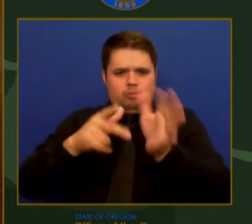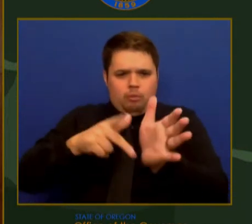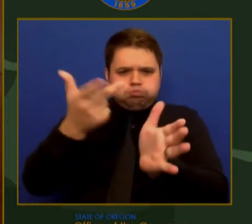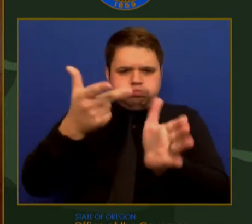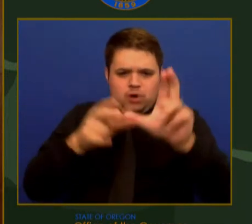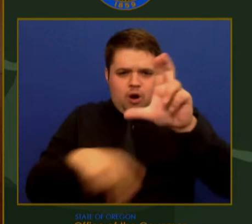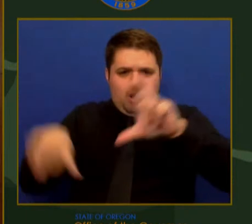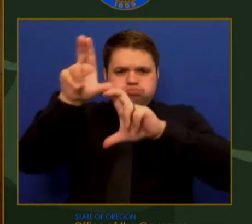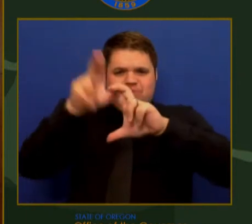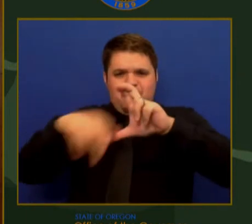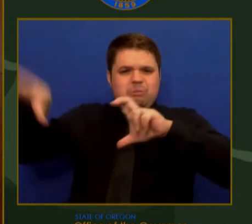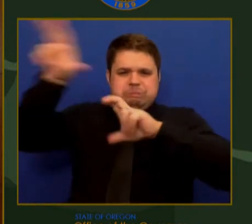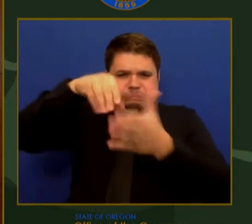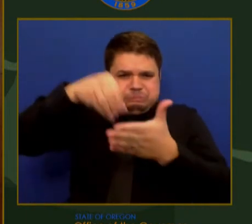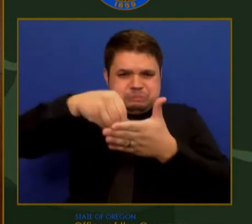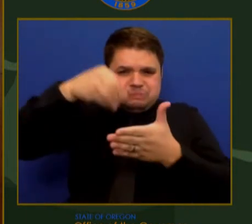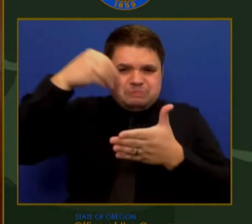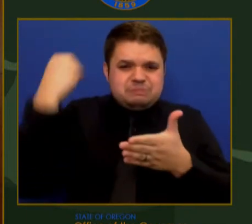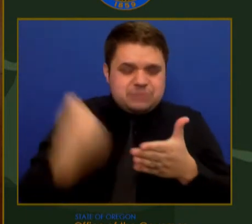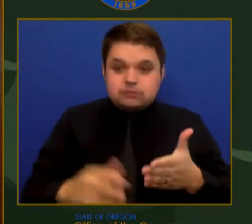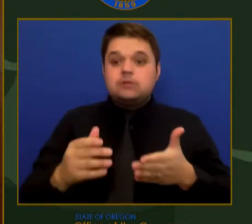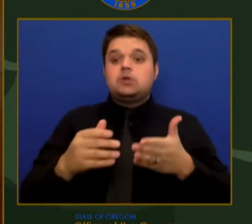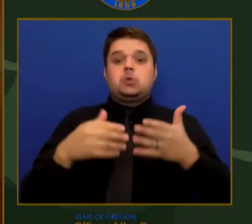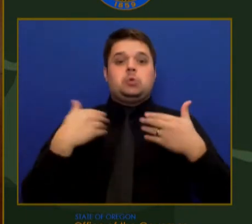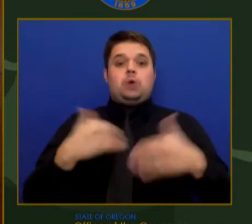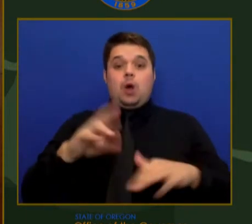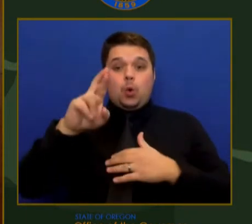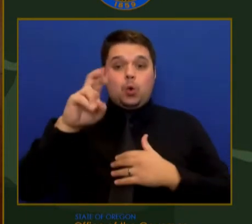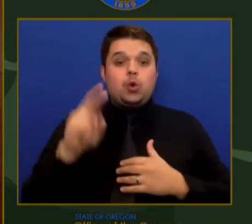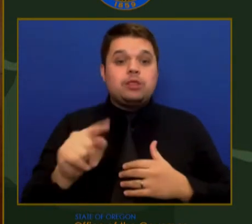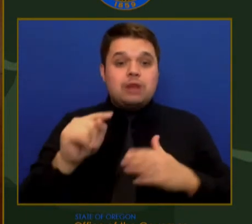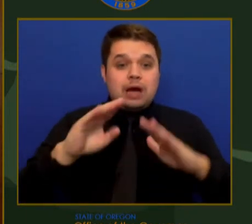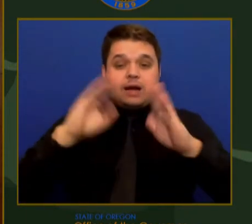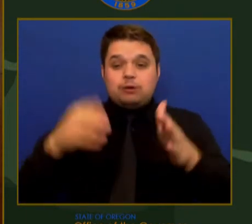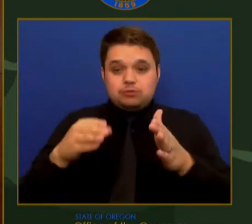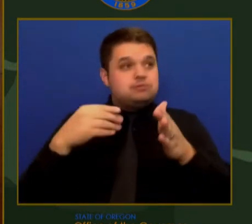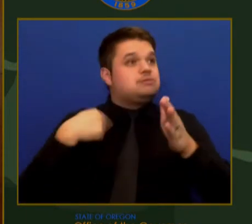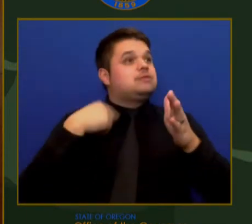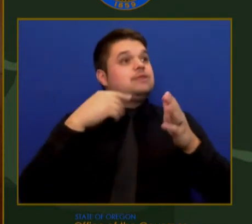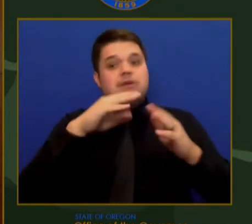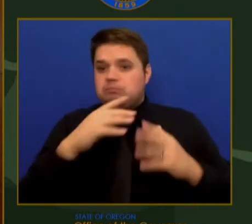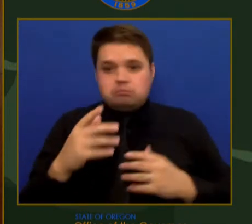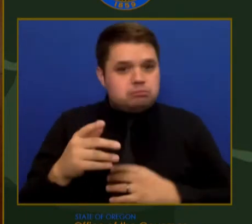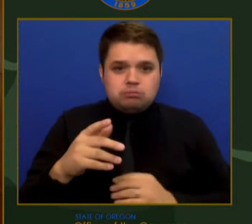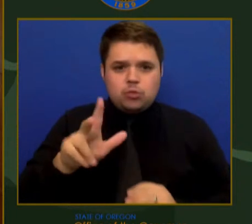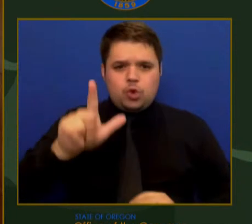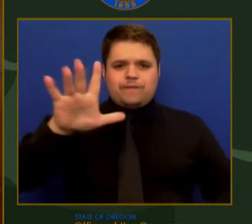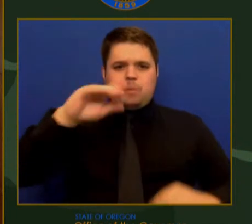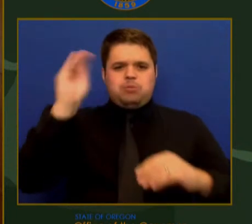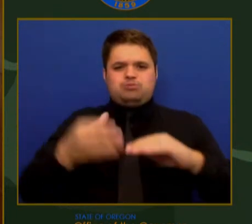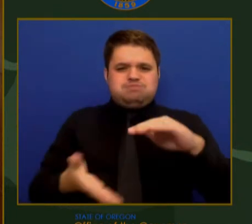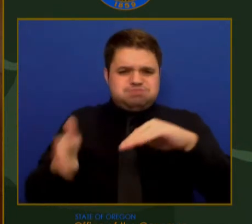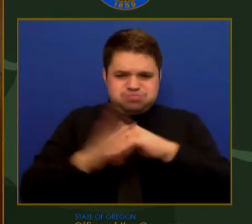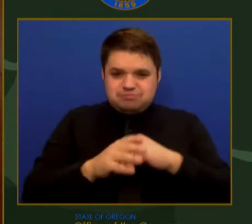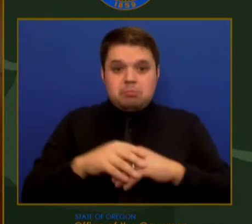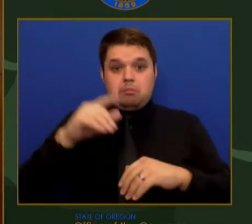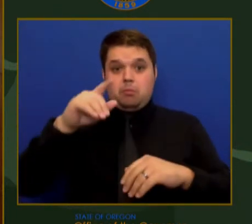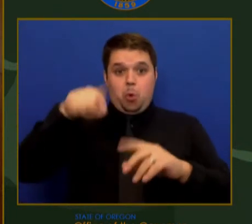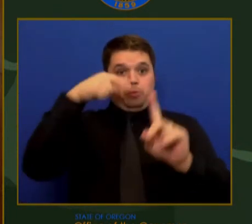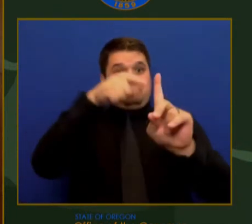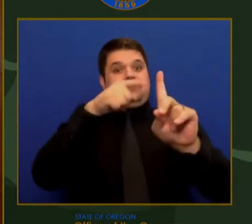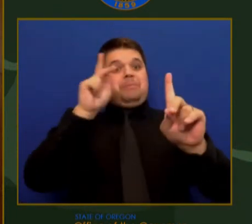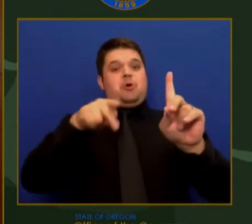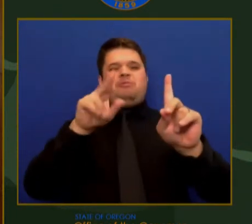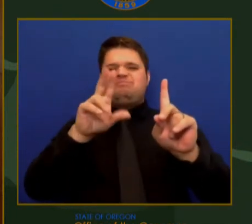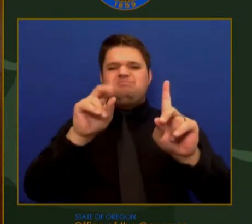alone. But this is not just a Portland issue. Statewide, nearly half of all